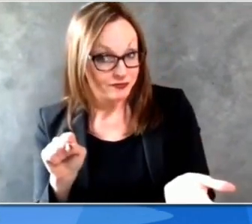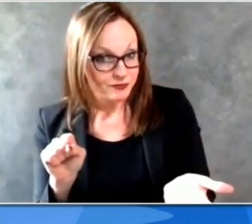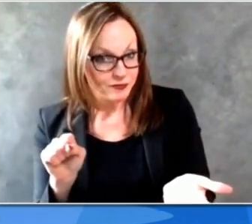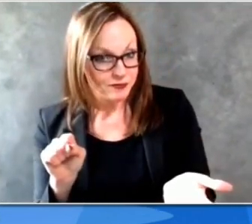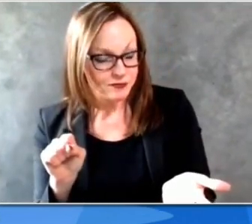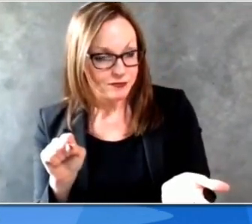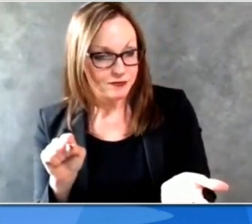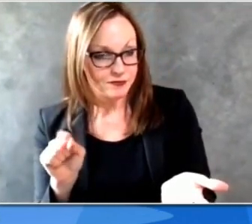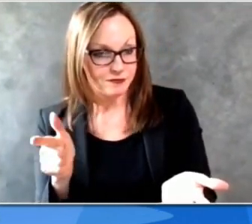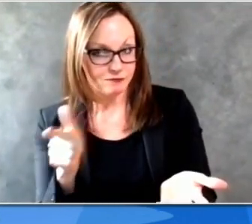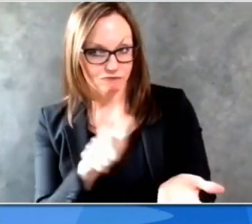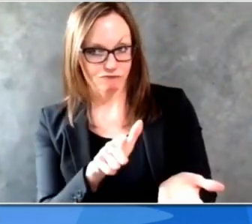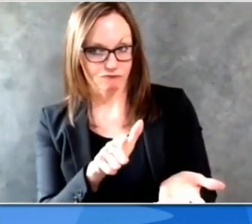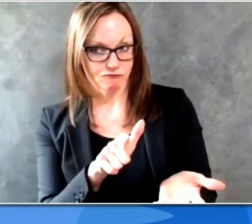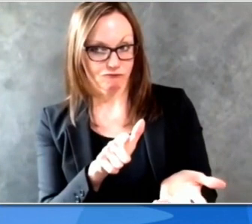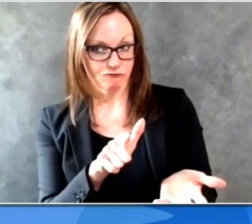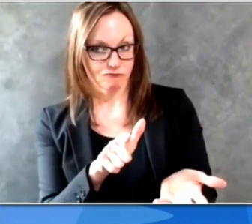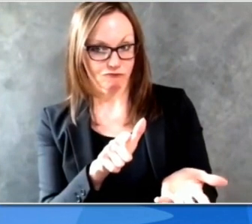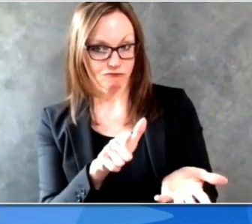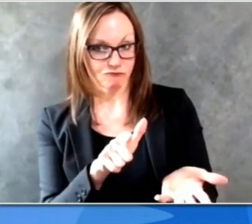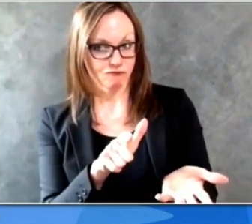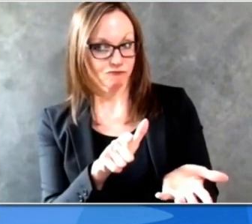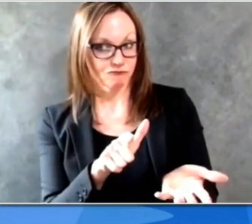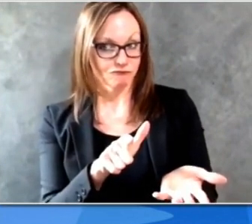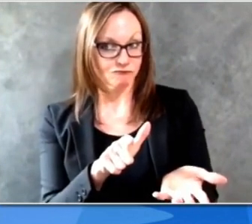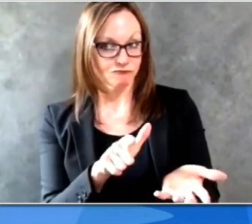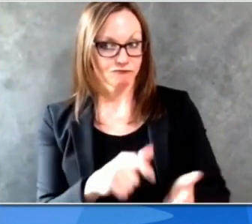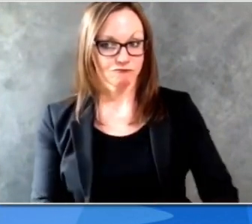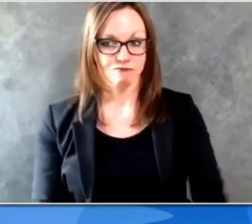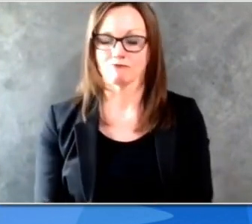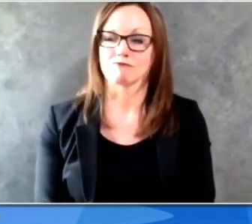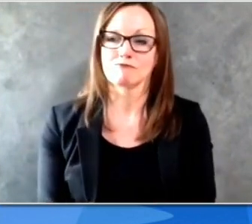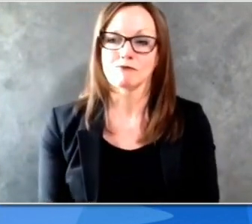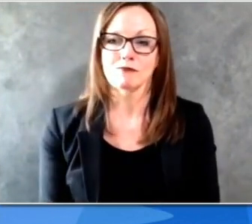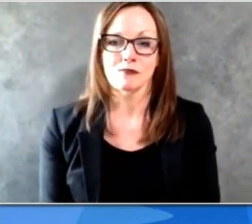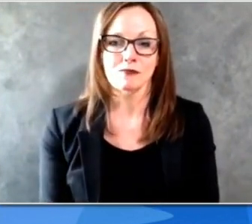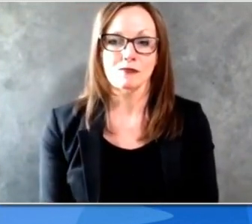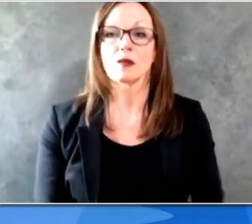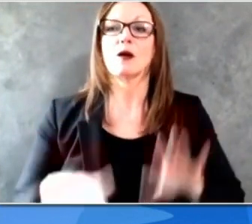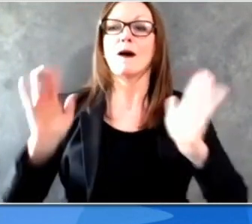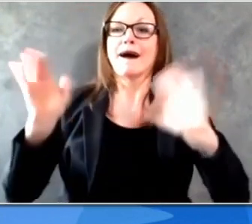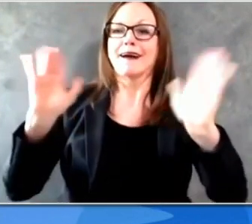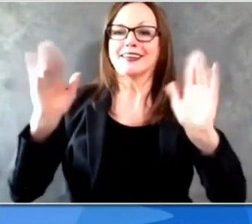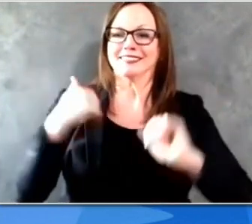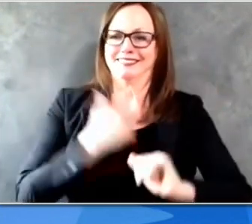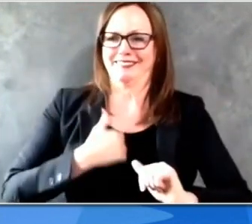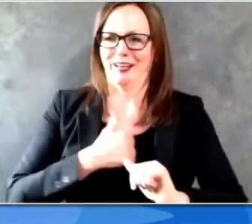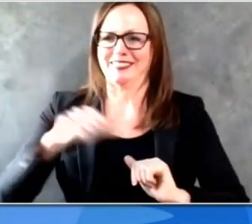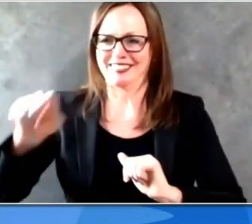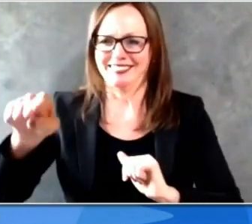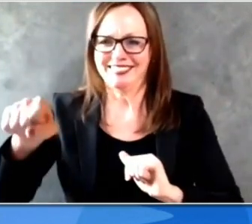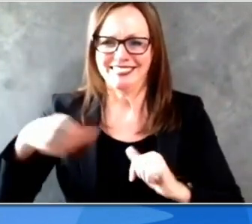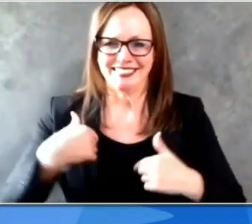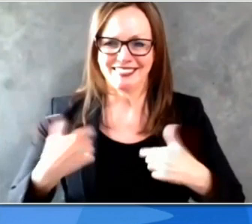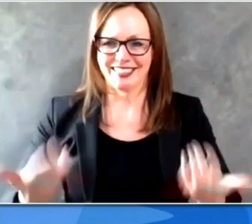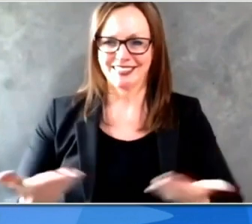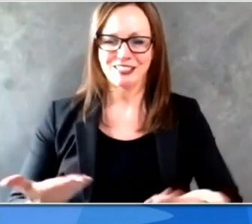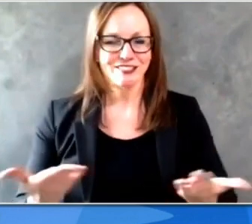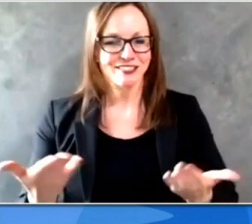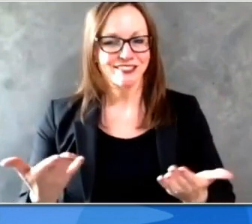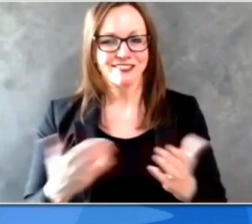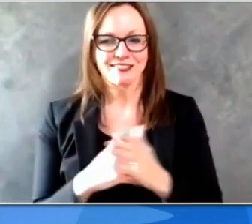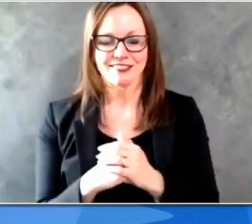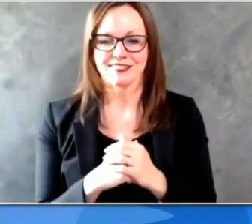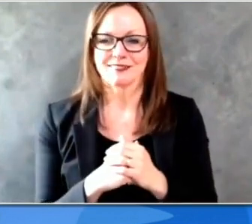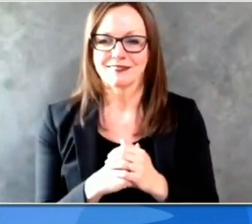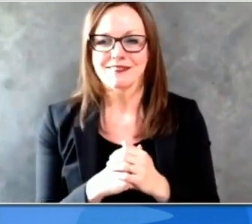Are you there, Courtney? Hello, can you hear me? Sorry. Yes, we can. Okay. So I